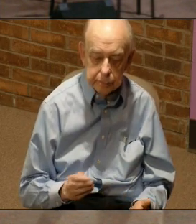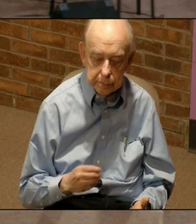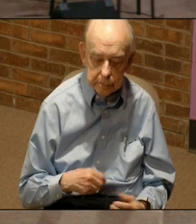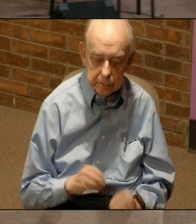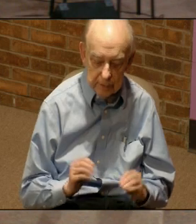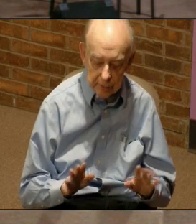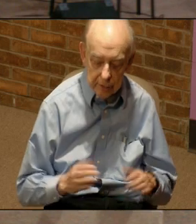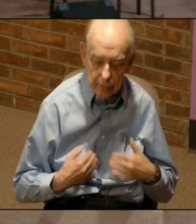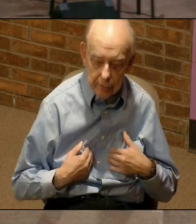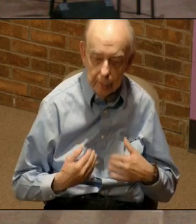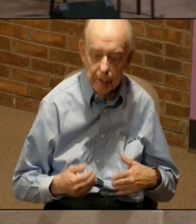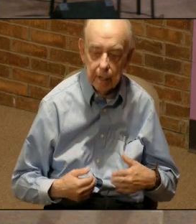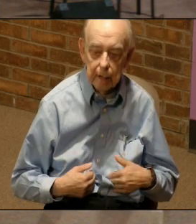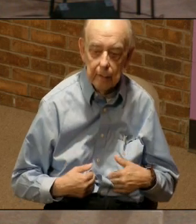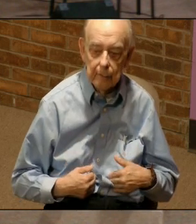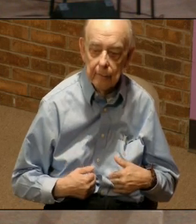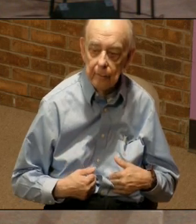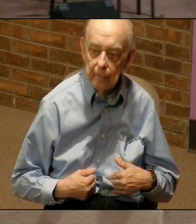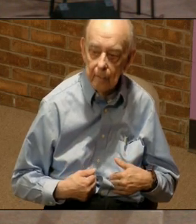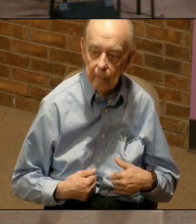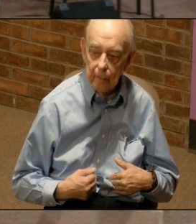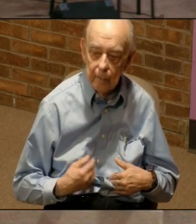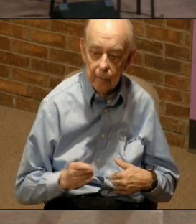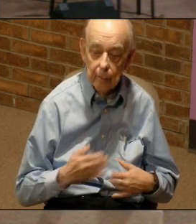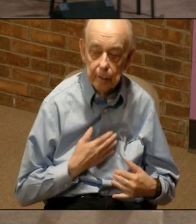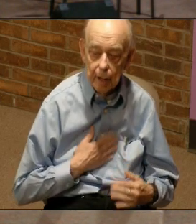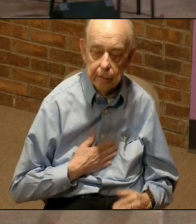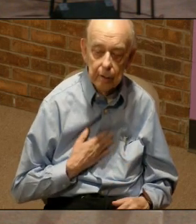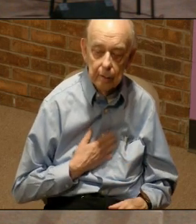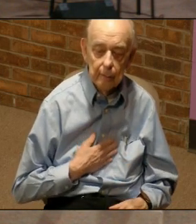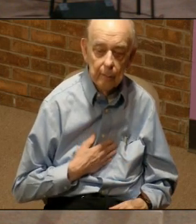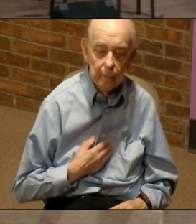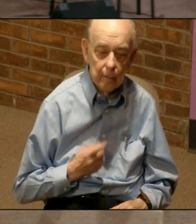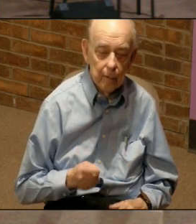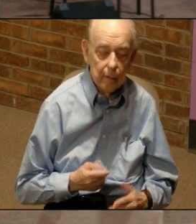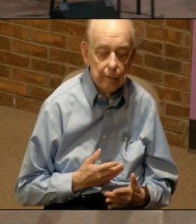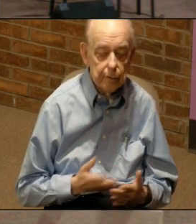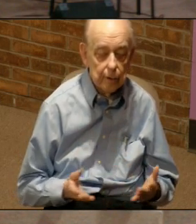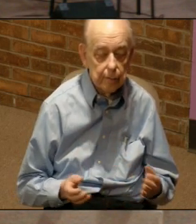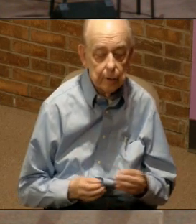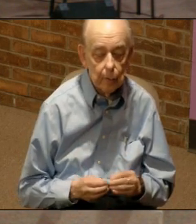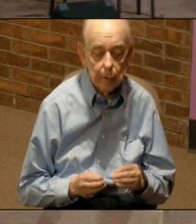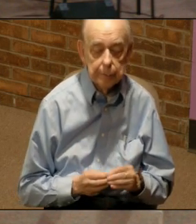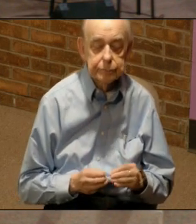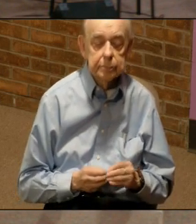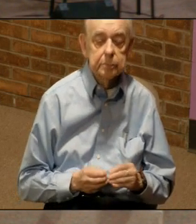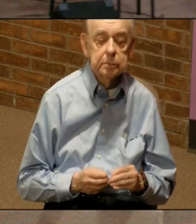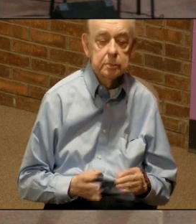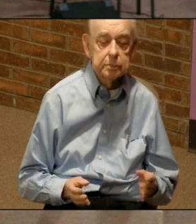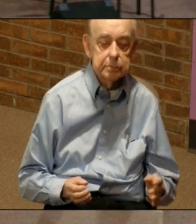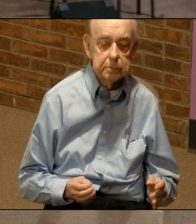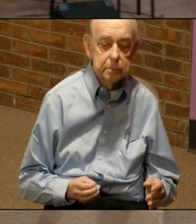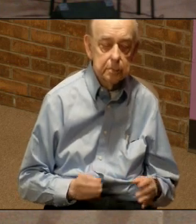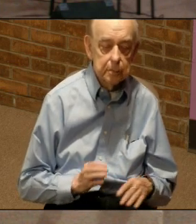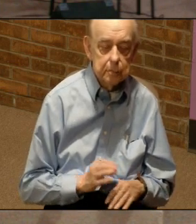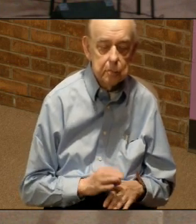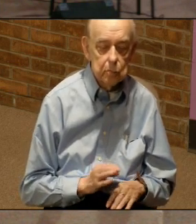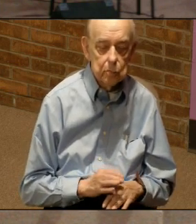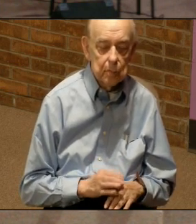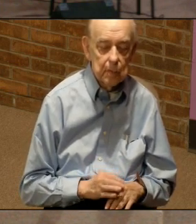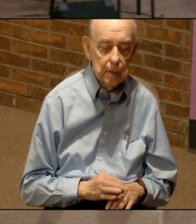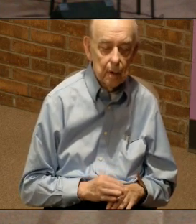sells their body for pleasure or for something else. And the church